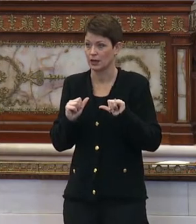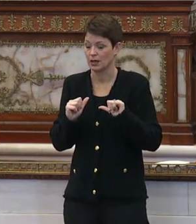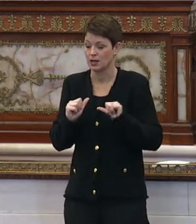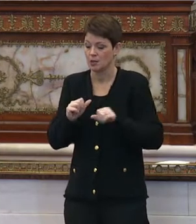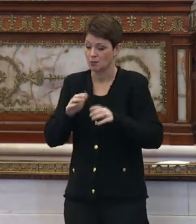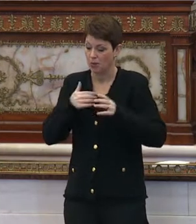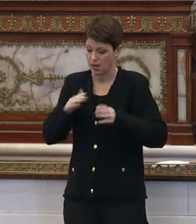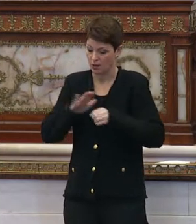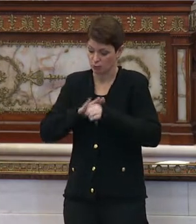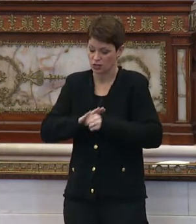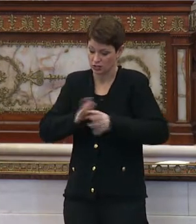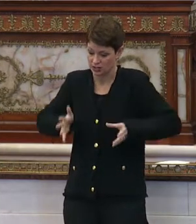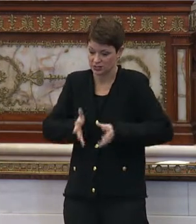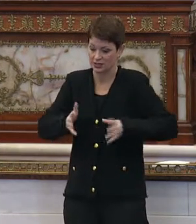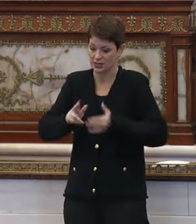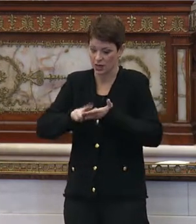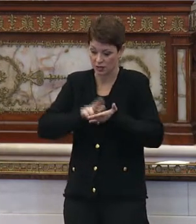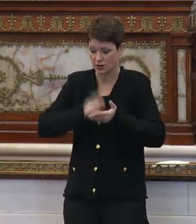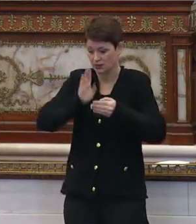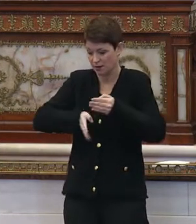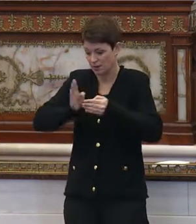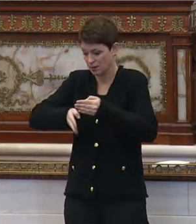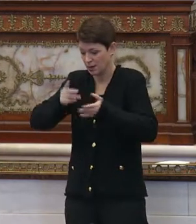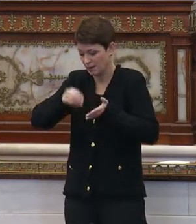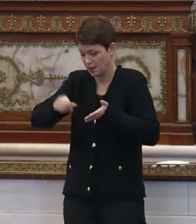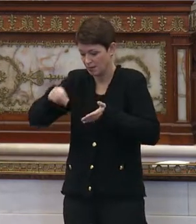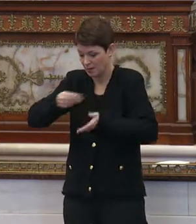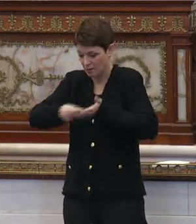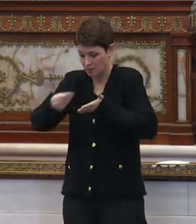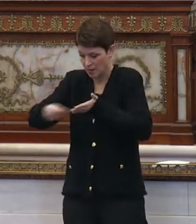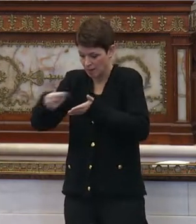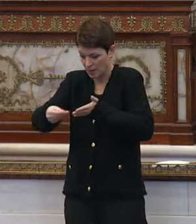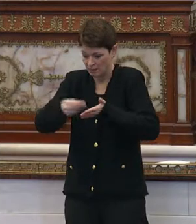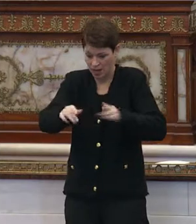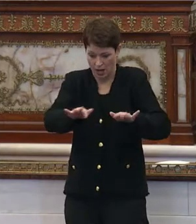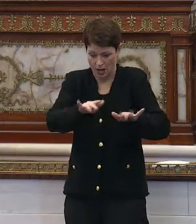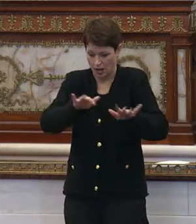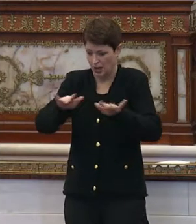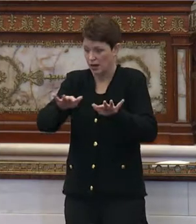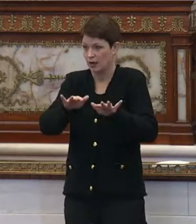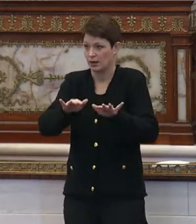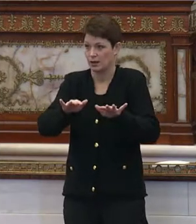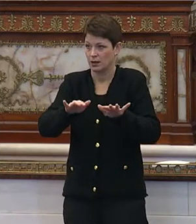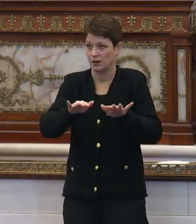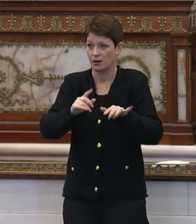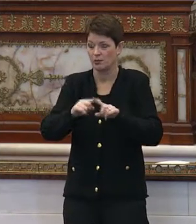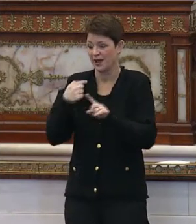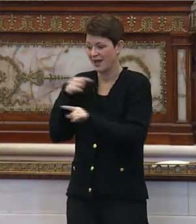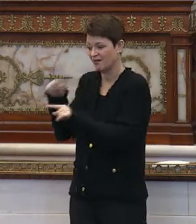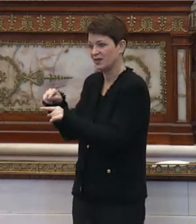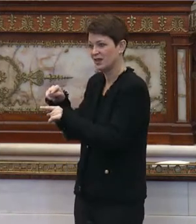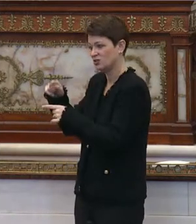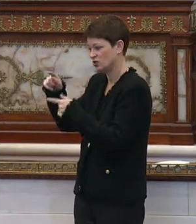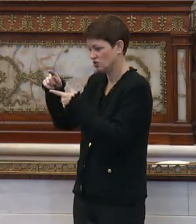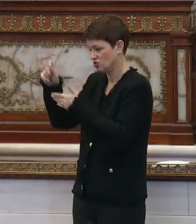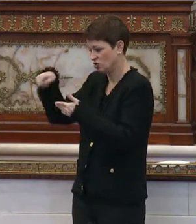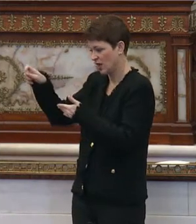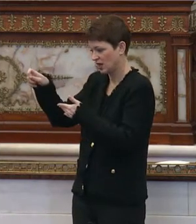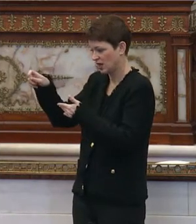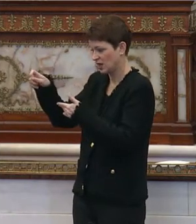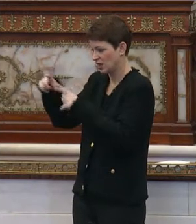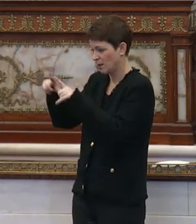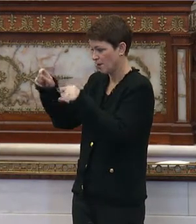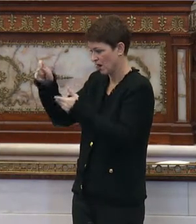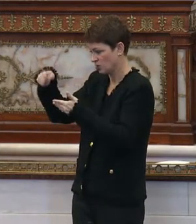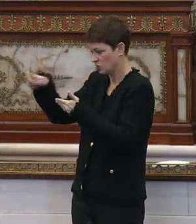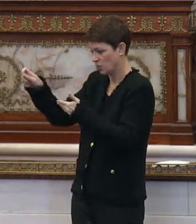move contracts, get things paid for, bought, and I got this check off that I have to do, a box that